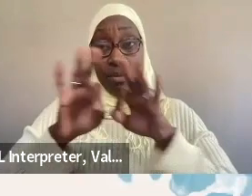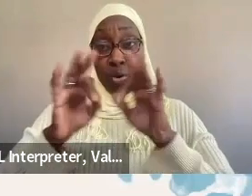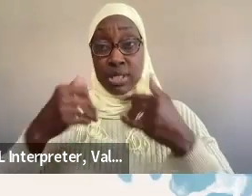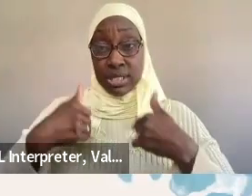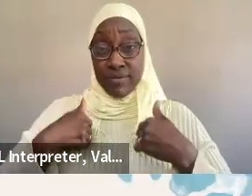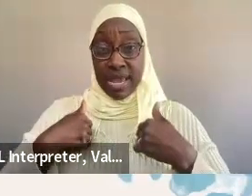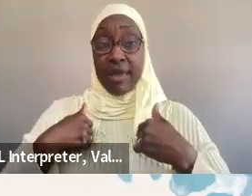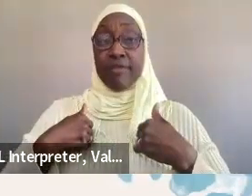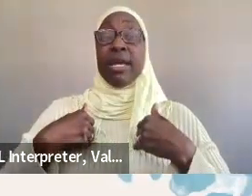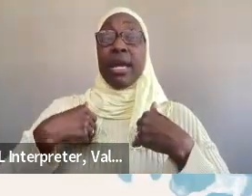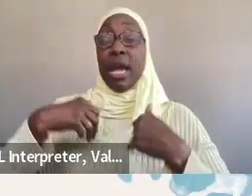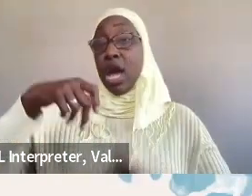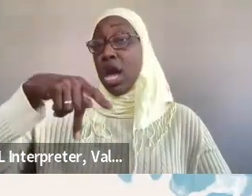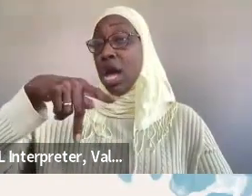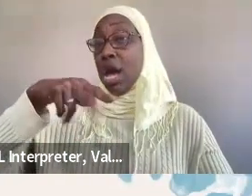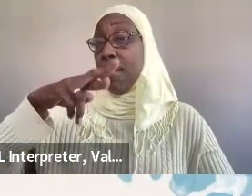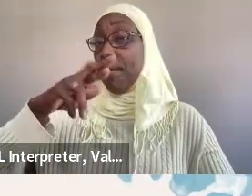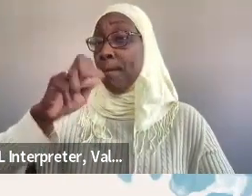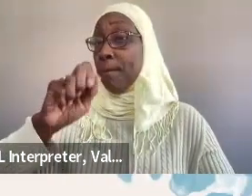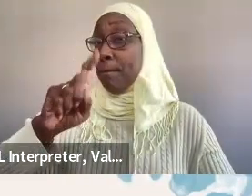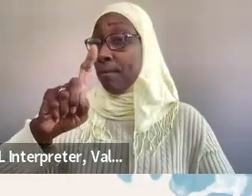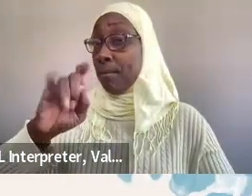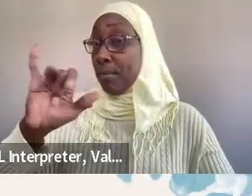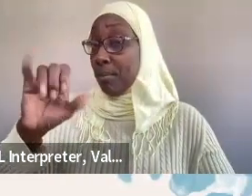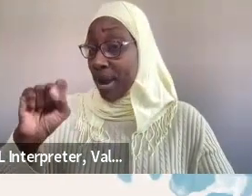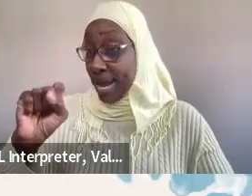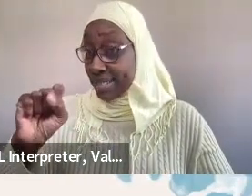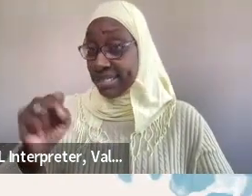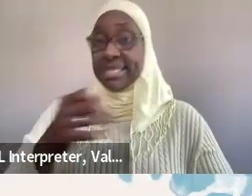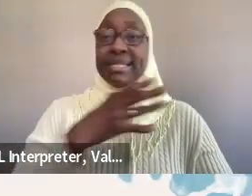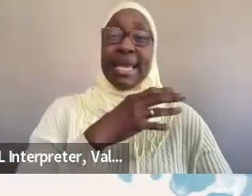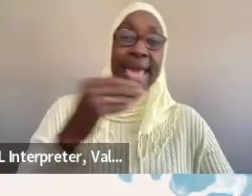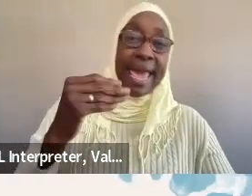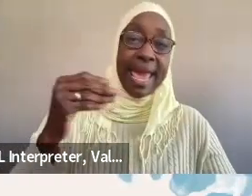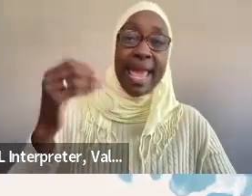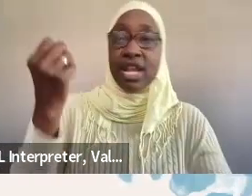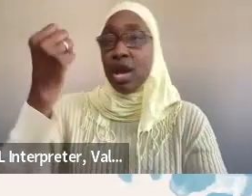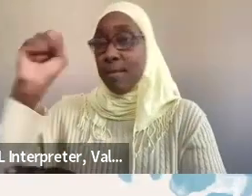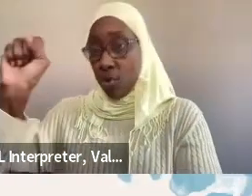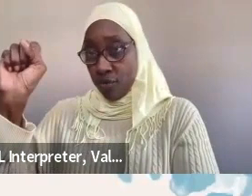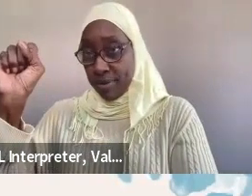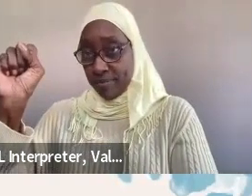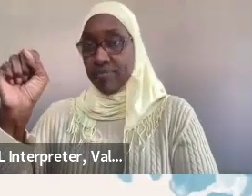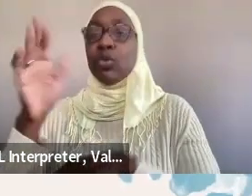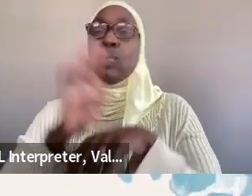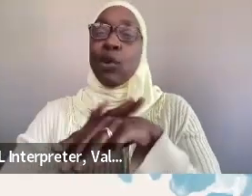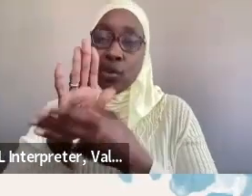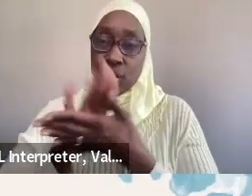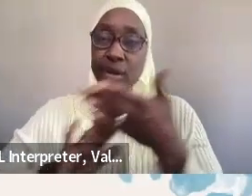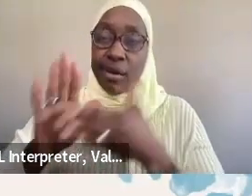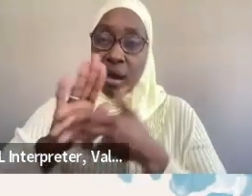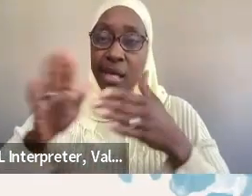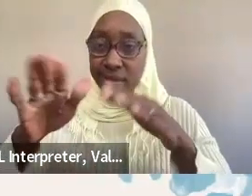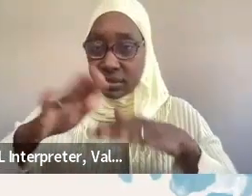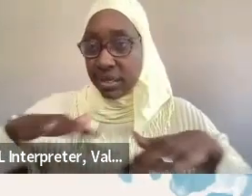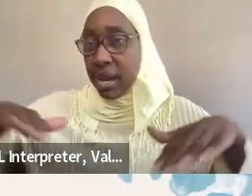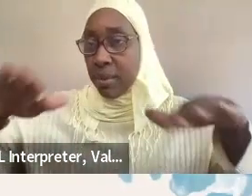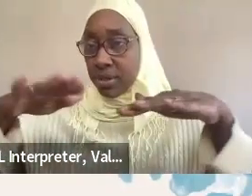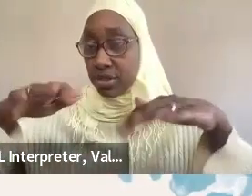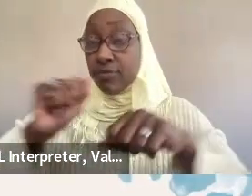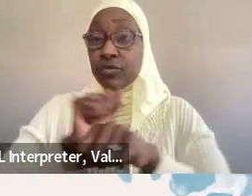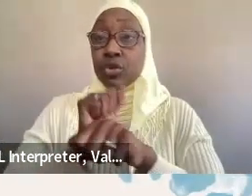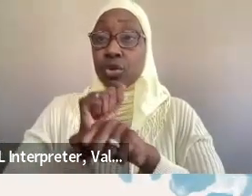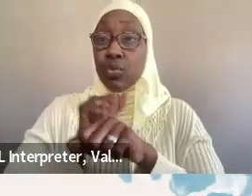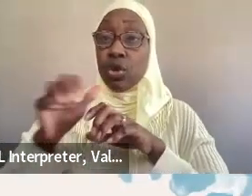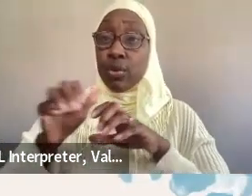praxis and a movement, which, as I kind of mentioned before, but like because we're kind of on a college campus, like the work we're doing, like we always